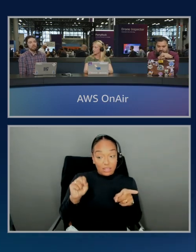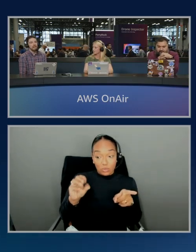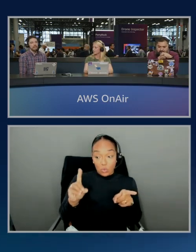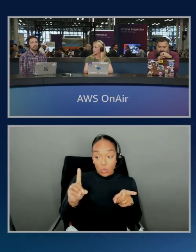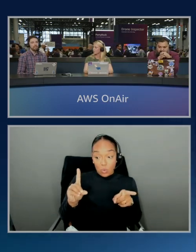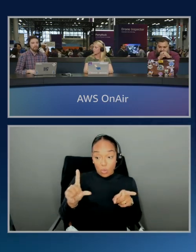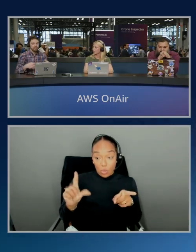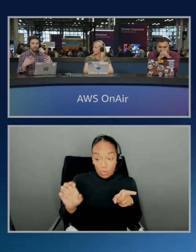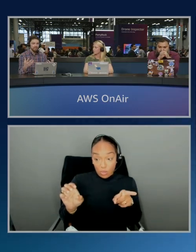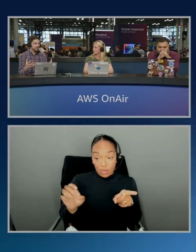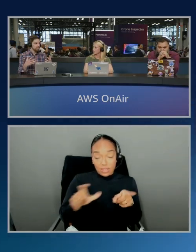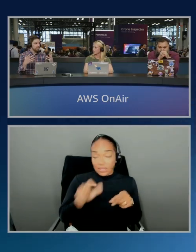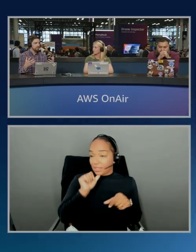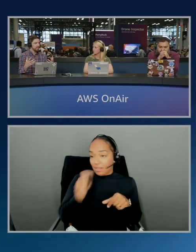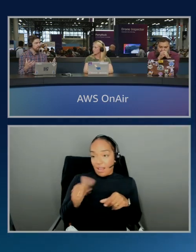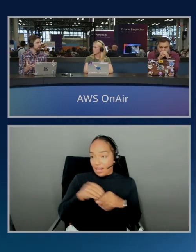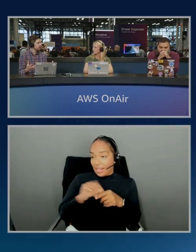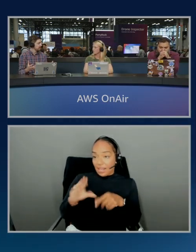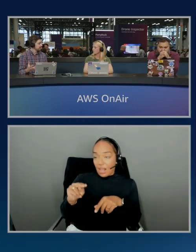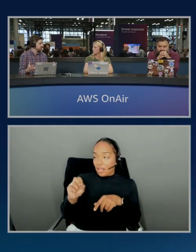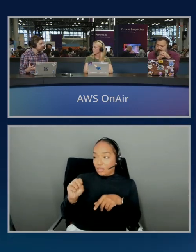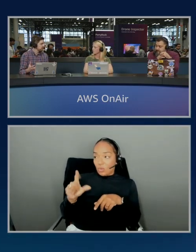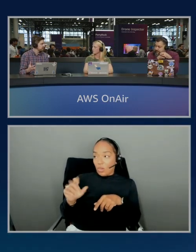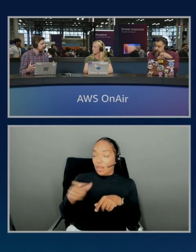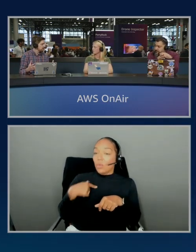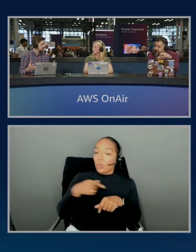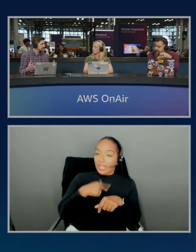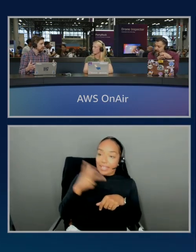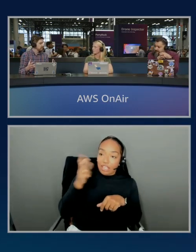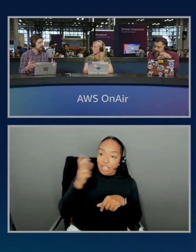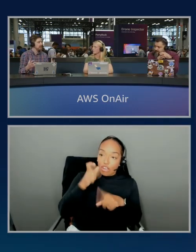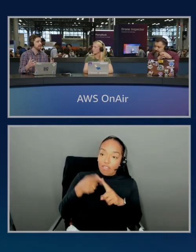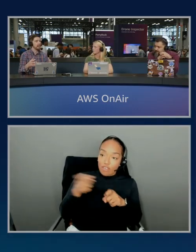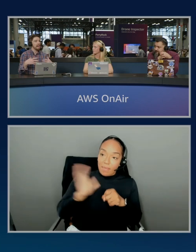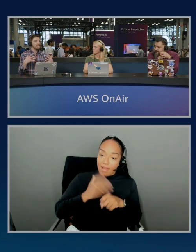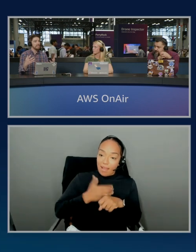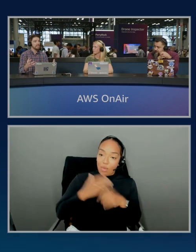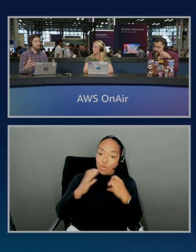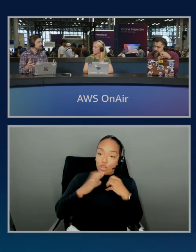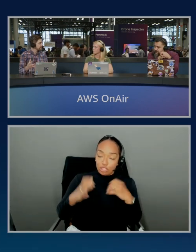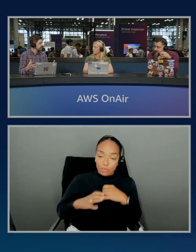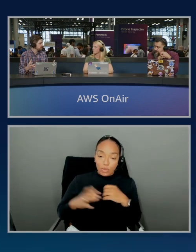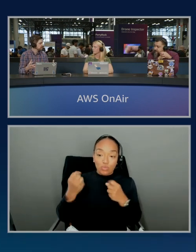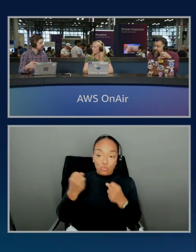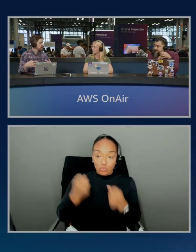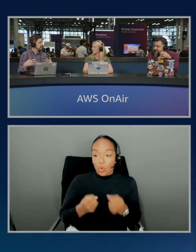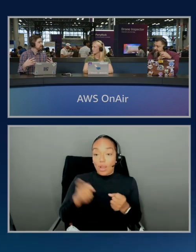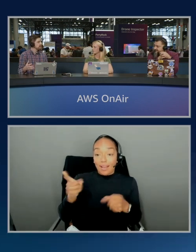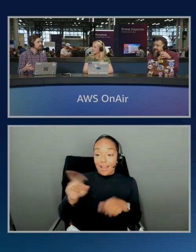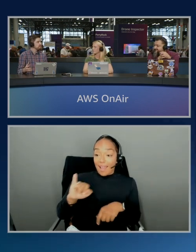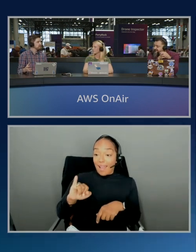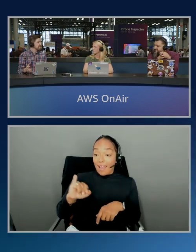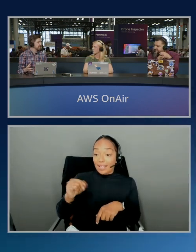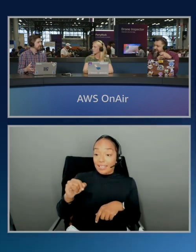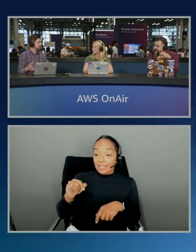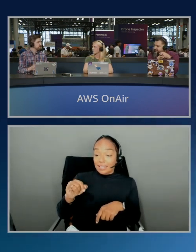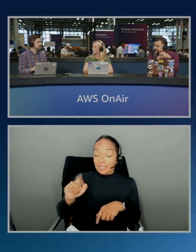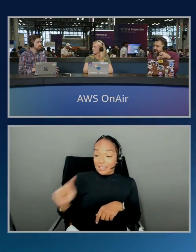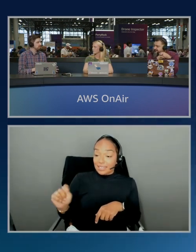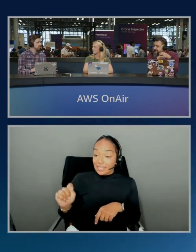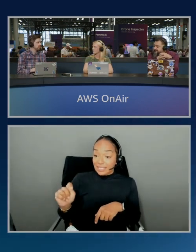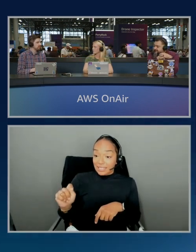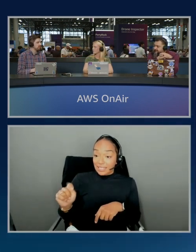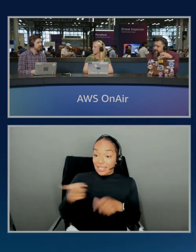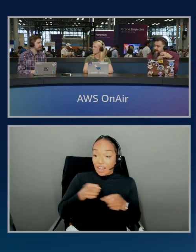So definitely we hear from our customers very strongly that IT governance and visibility is